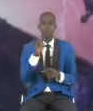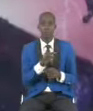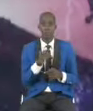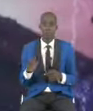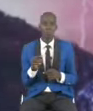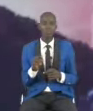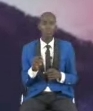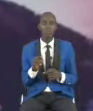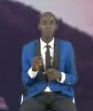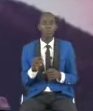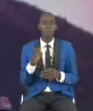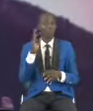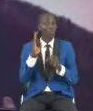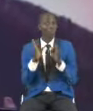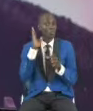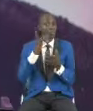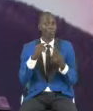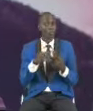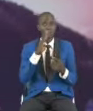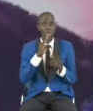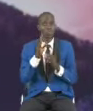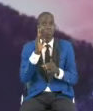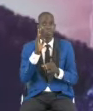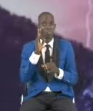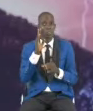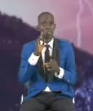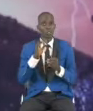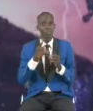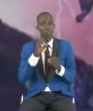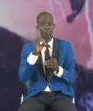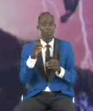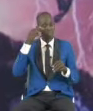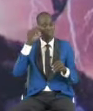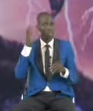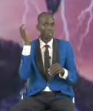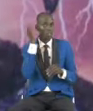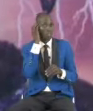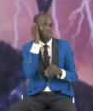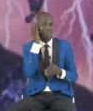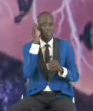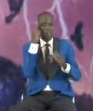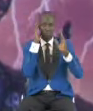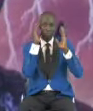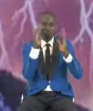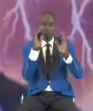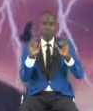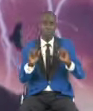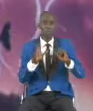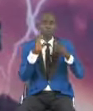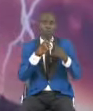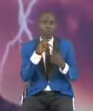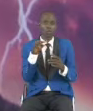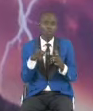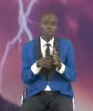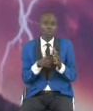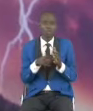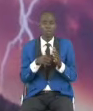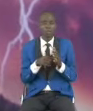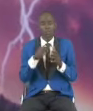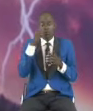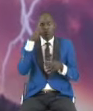pass, if ye hearken to these judgments, and keep and do them, that